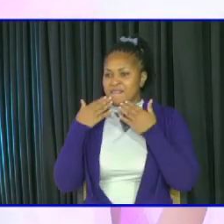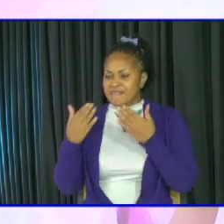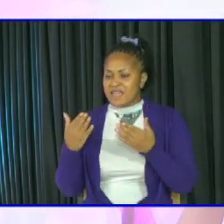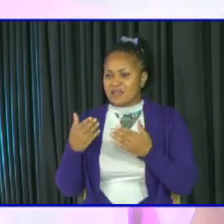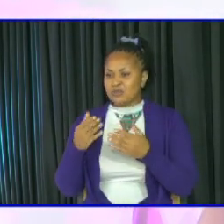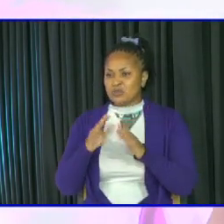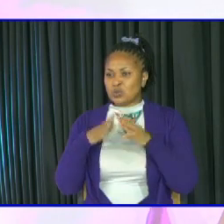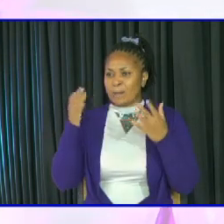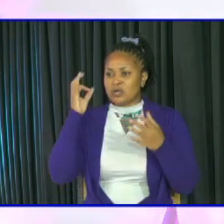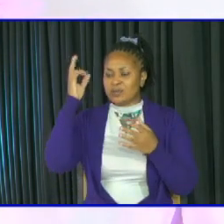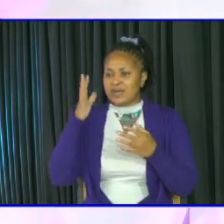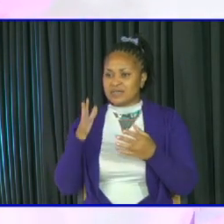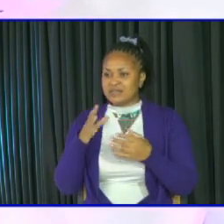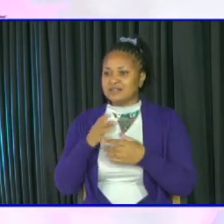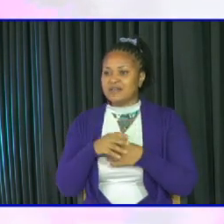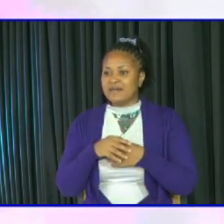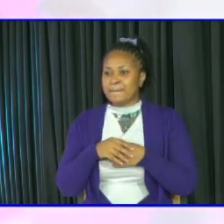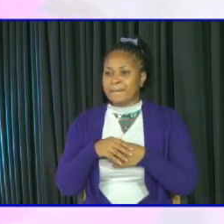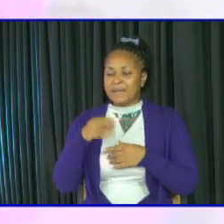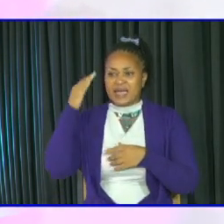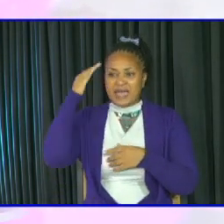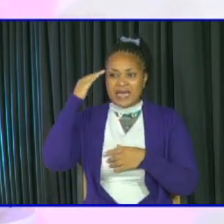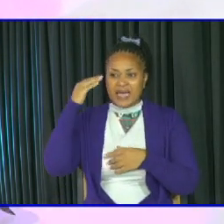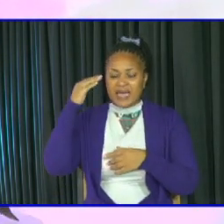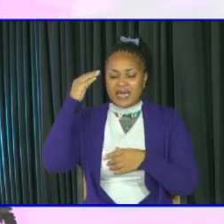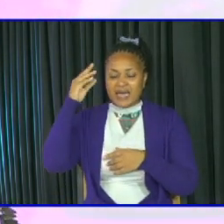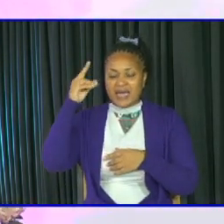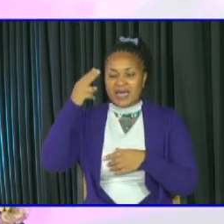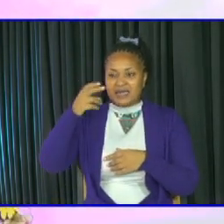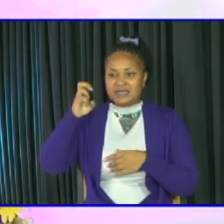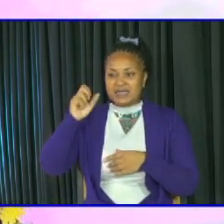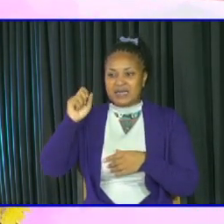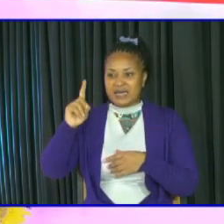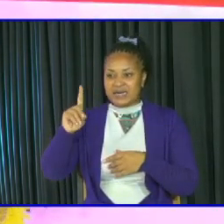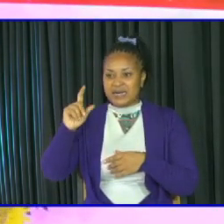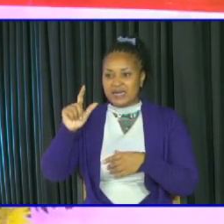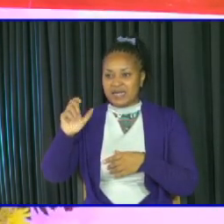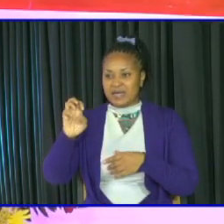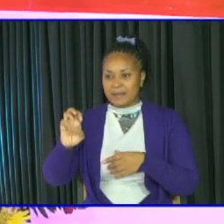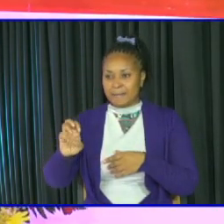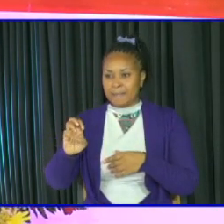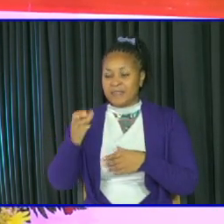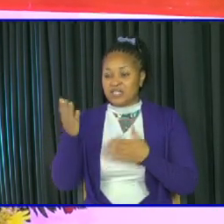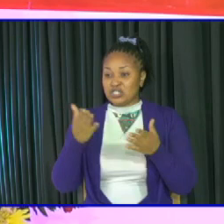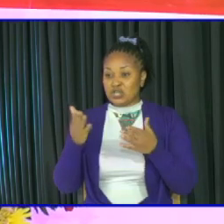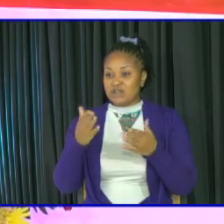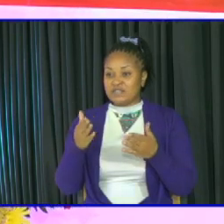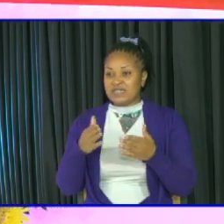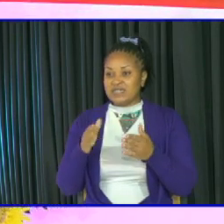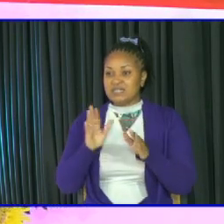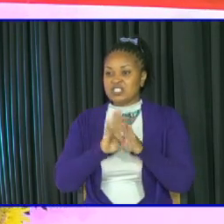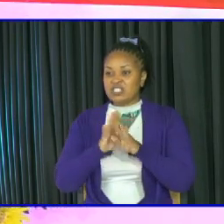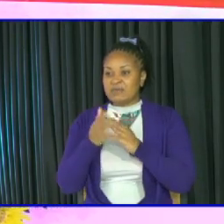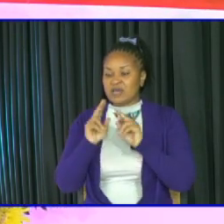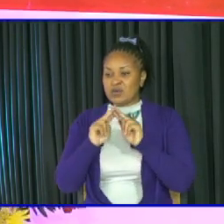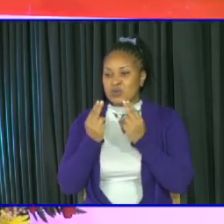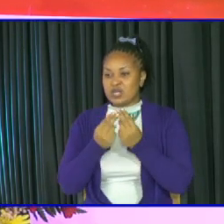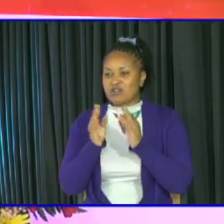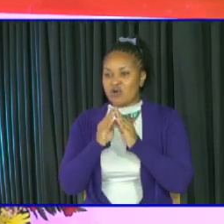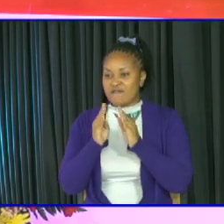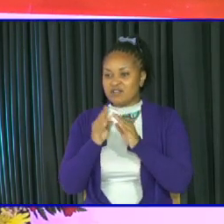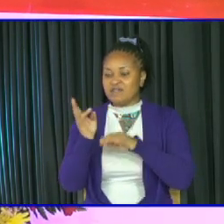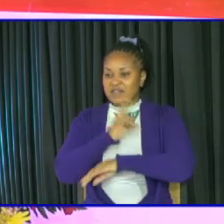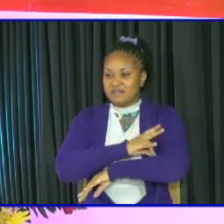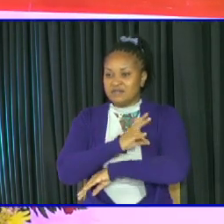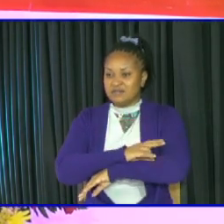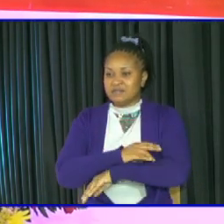Prayer Ministries Director at the Jamaica Union Conference of Seventh-day Adventists. Now, today I got a message, and I want to publicly apologize